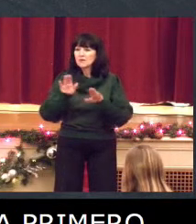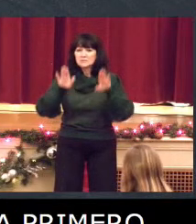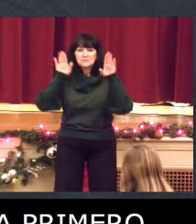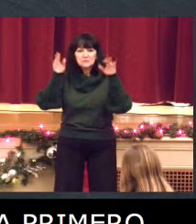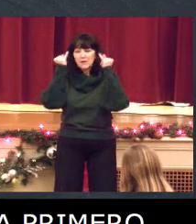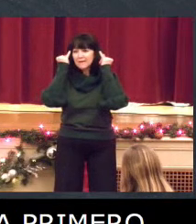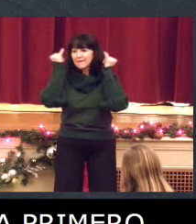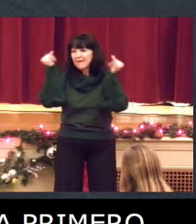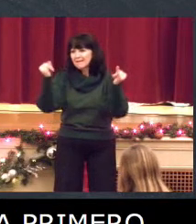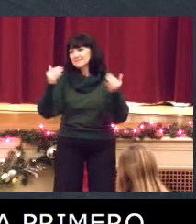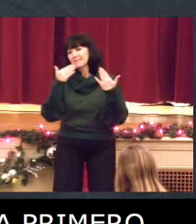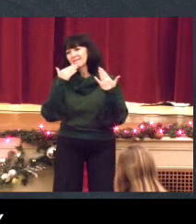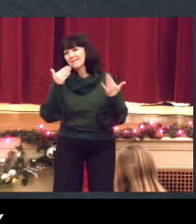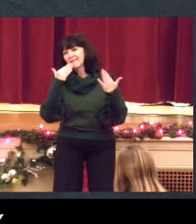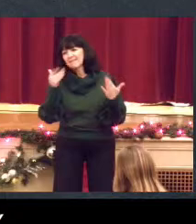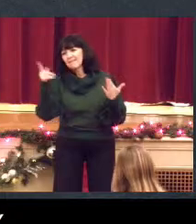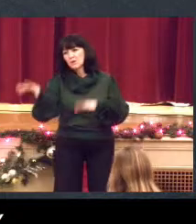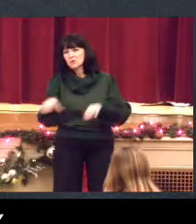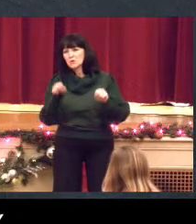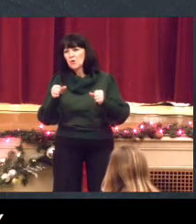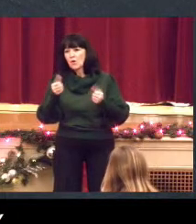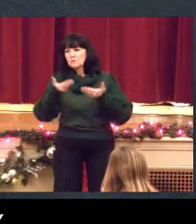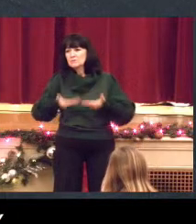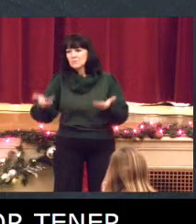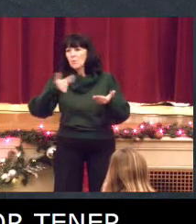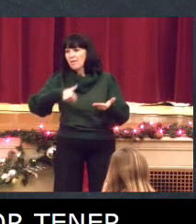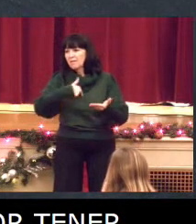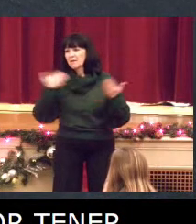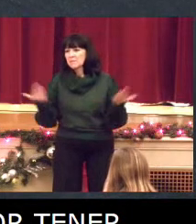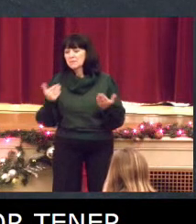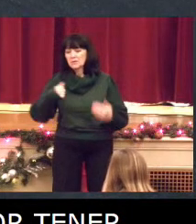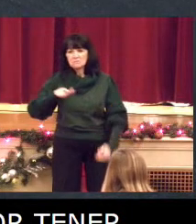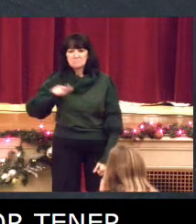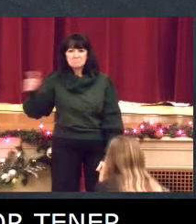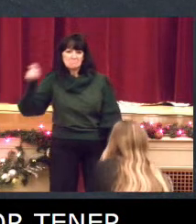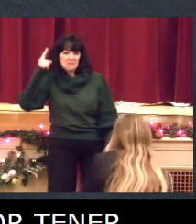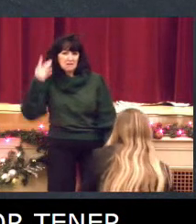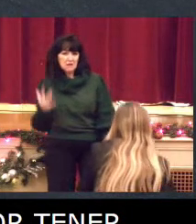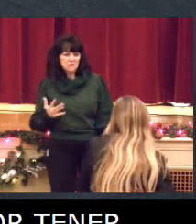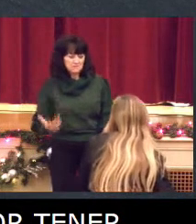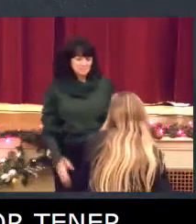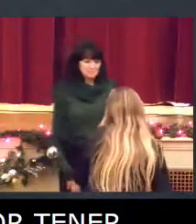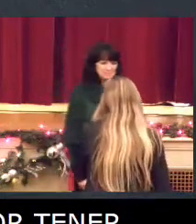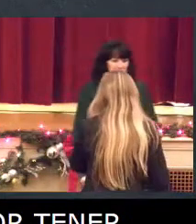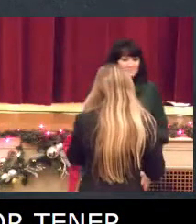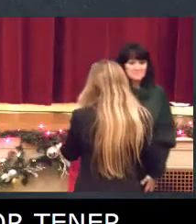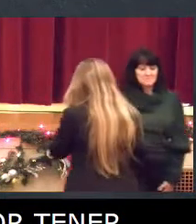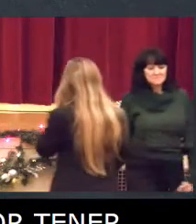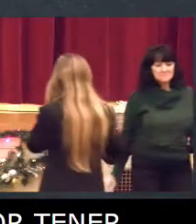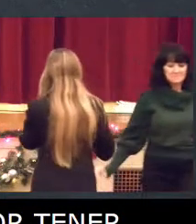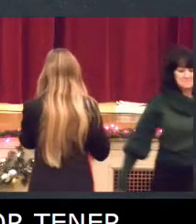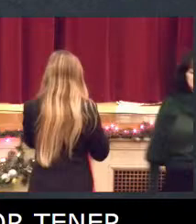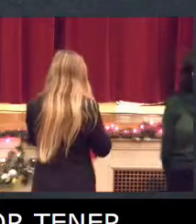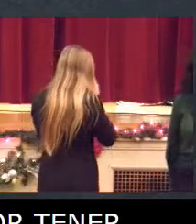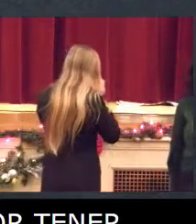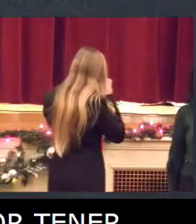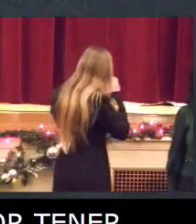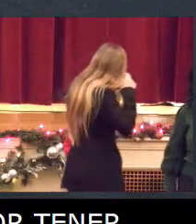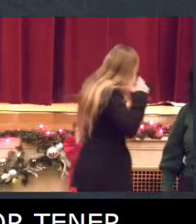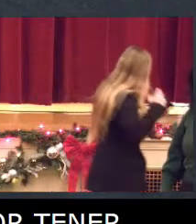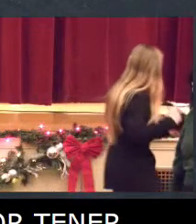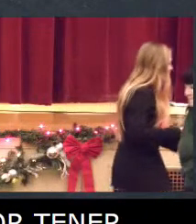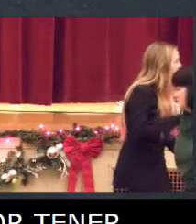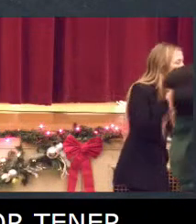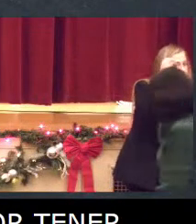us, and great idea. So I'm going to turn the microphone over to the governor, and we'll field questions. It is a great idea. Thank you for hosting and